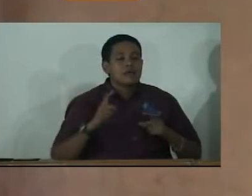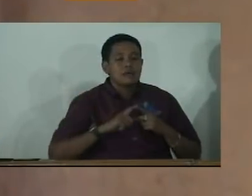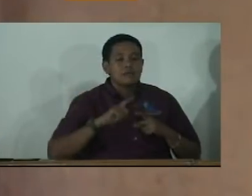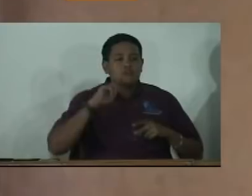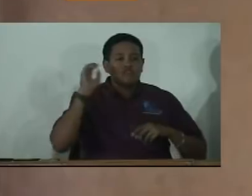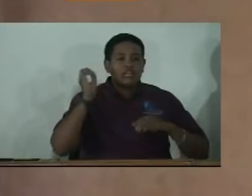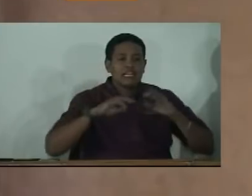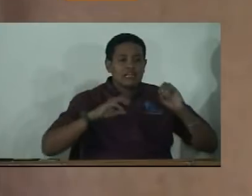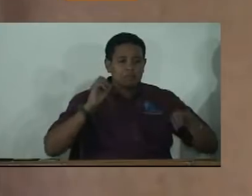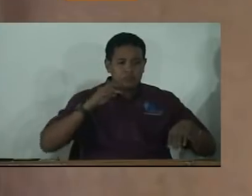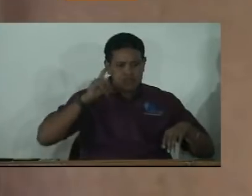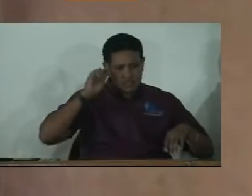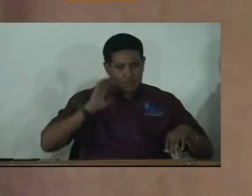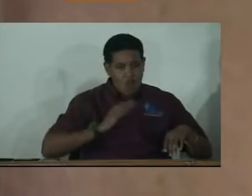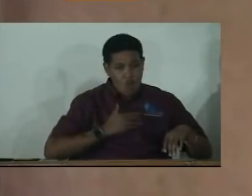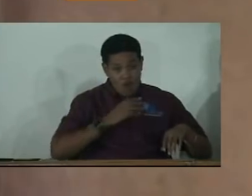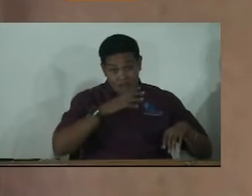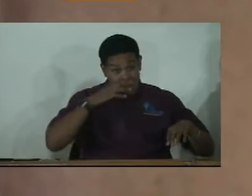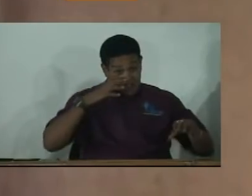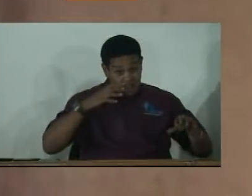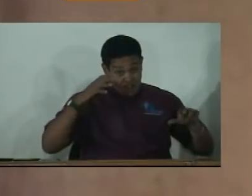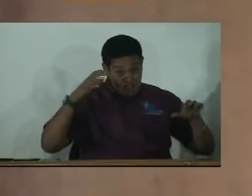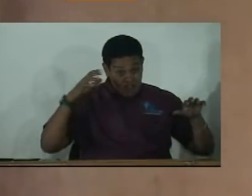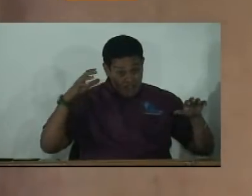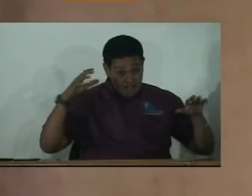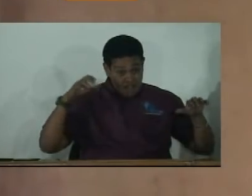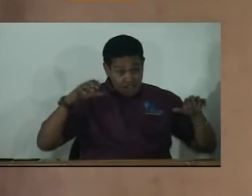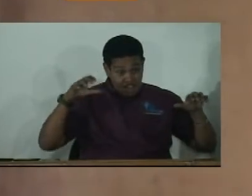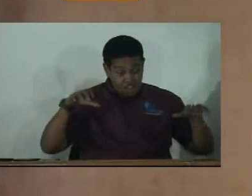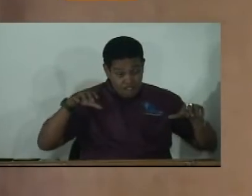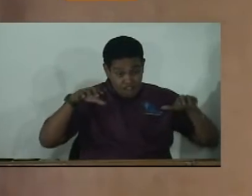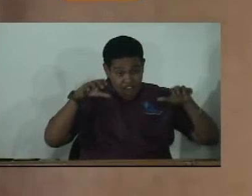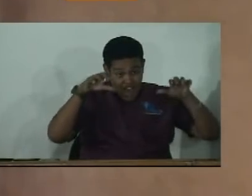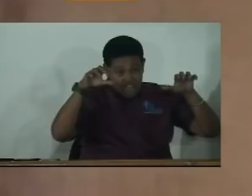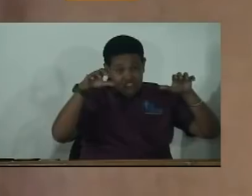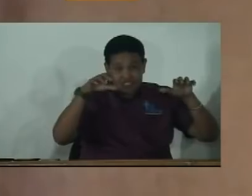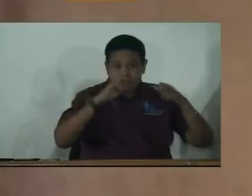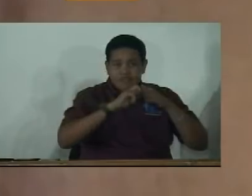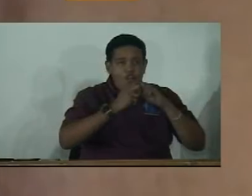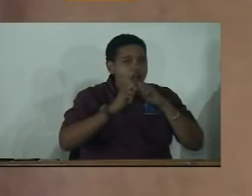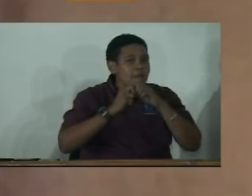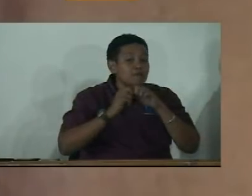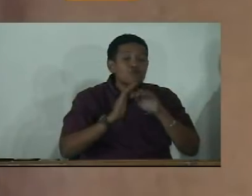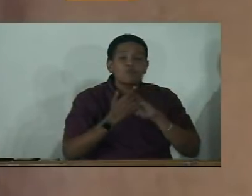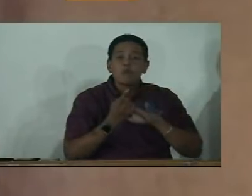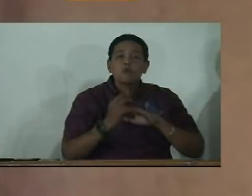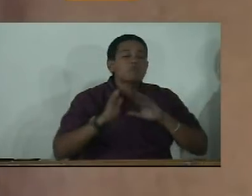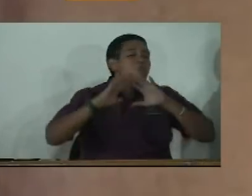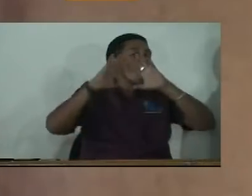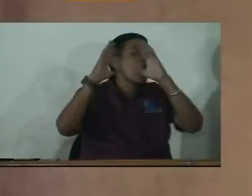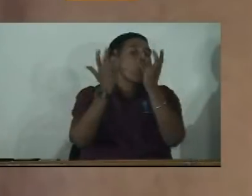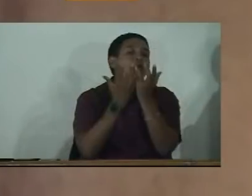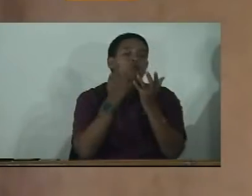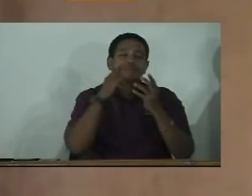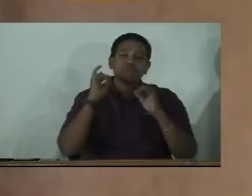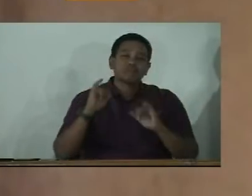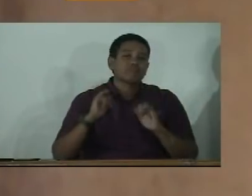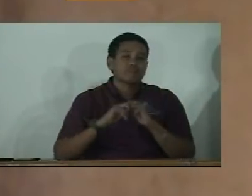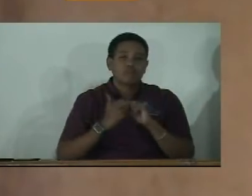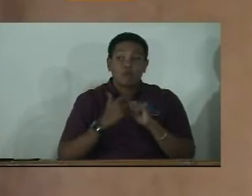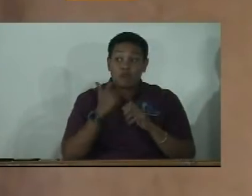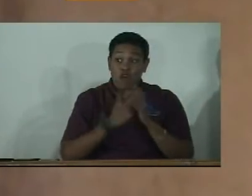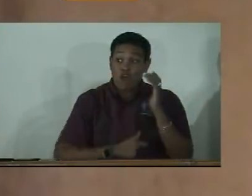inputs for our manufacturers. And this is not something unique to Jamaica, worldwide. The cost of